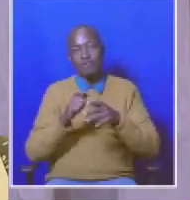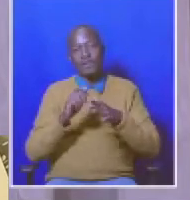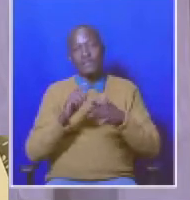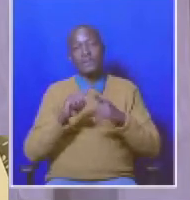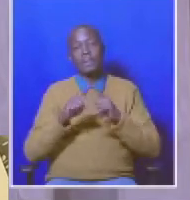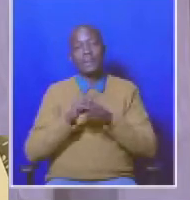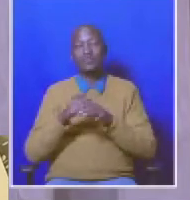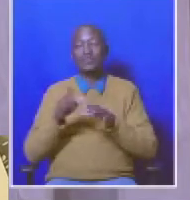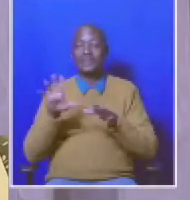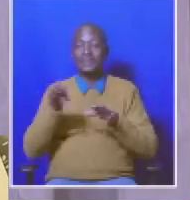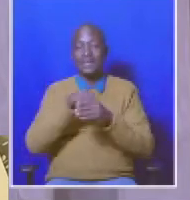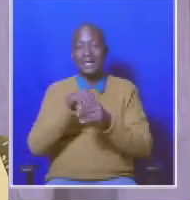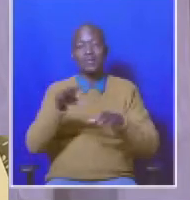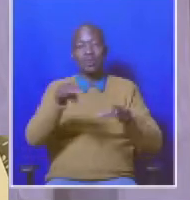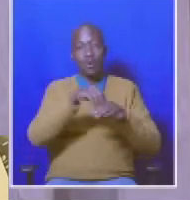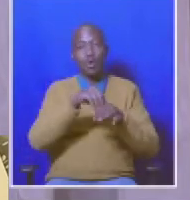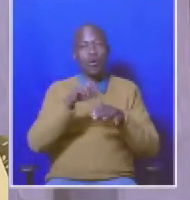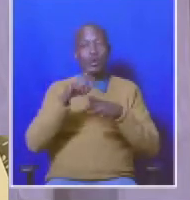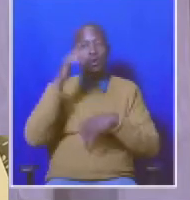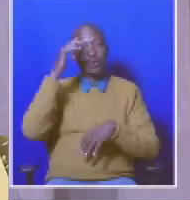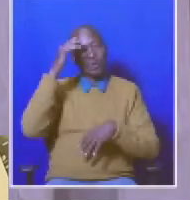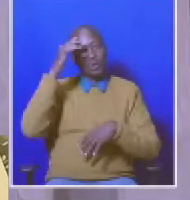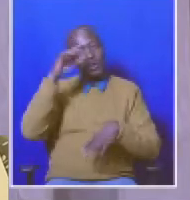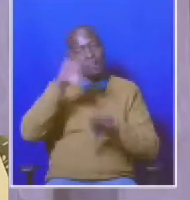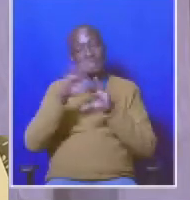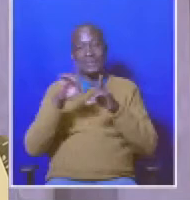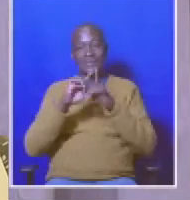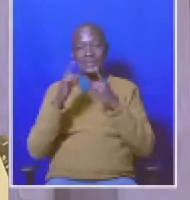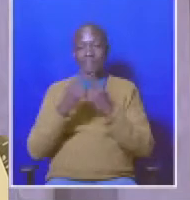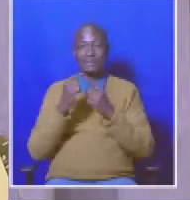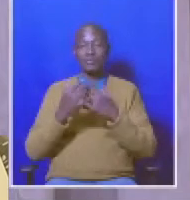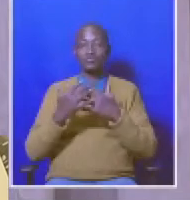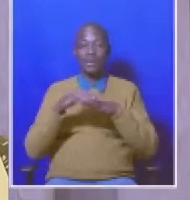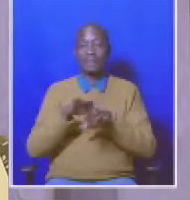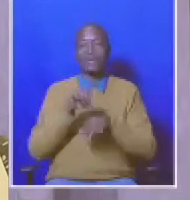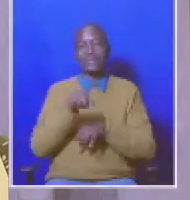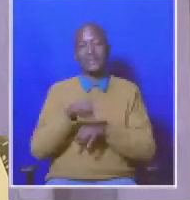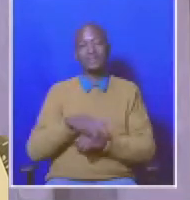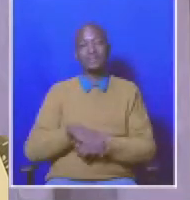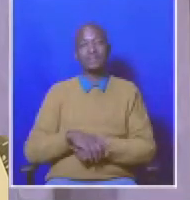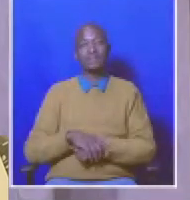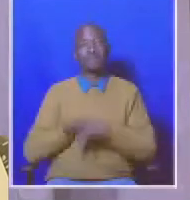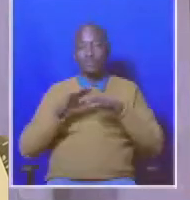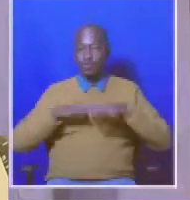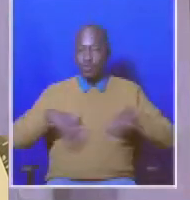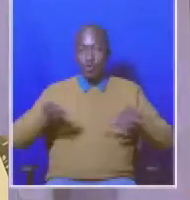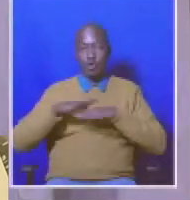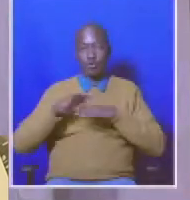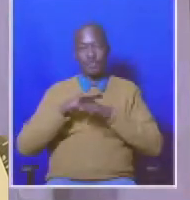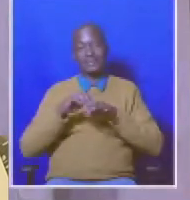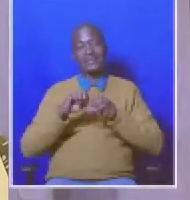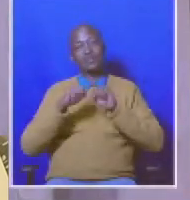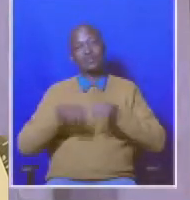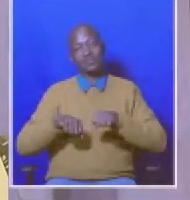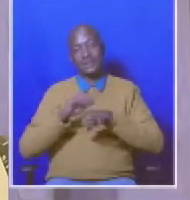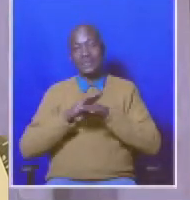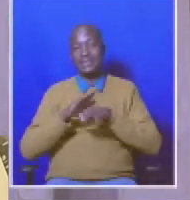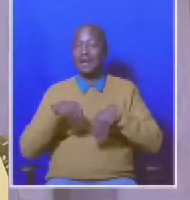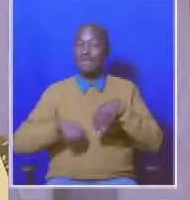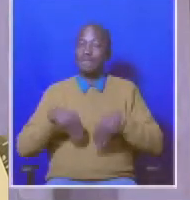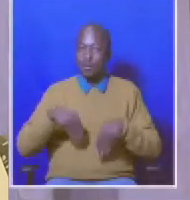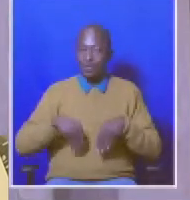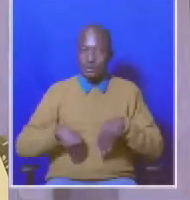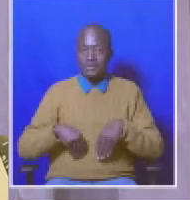to implement this mechanism. We all agree that fraud and corruption in